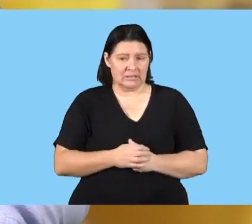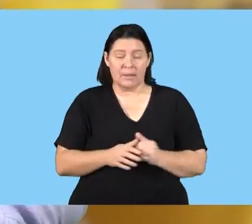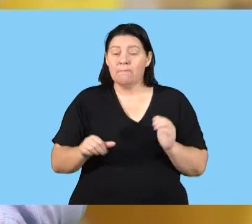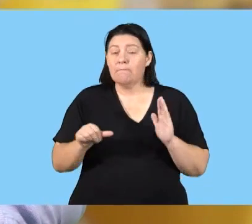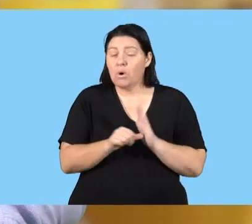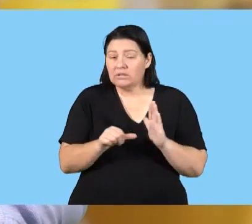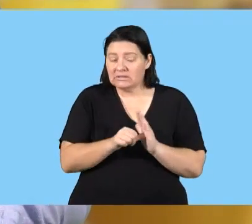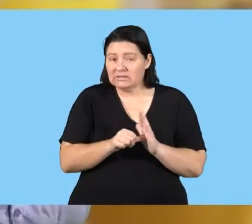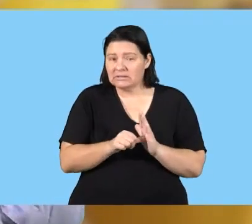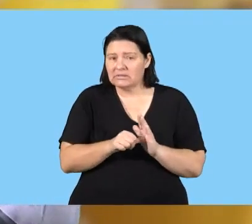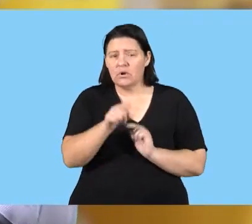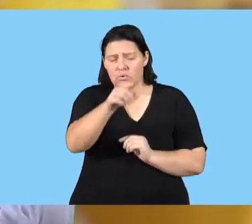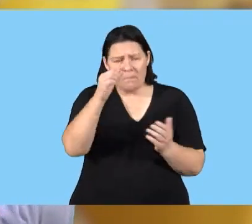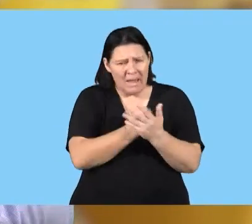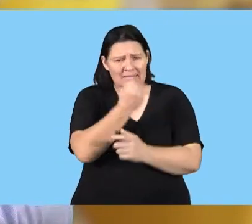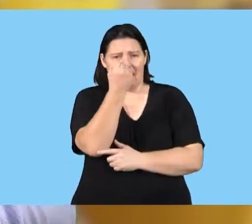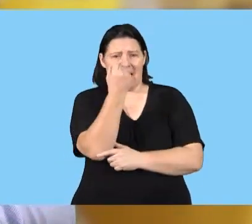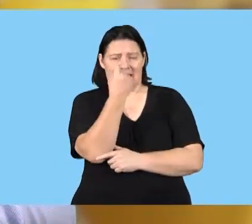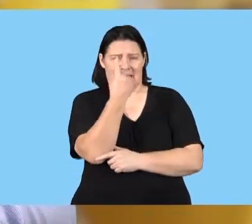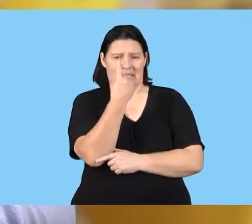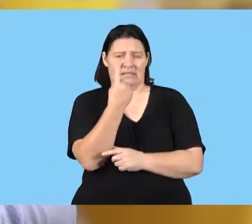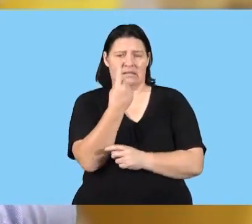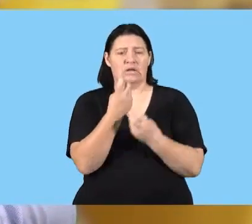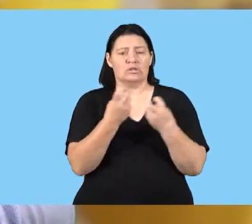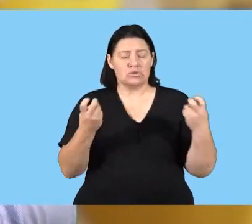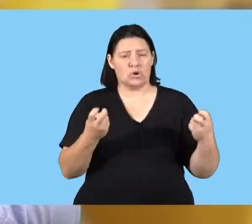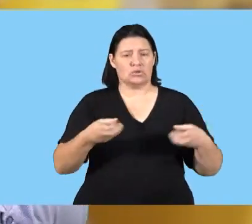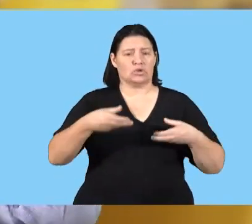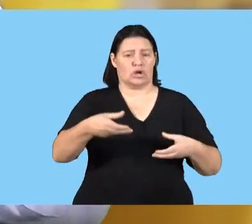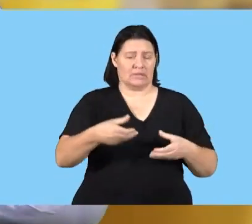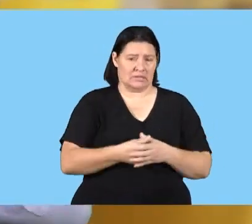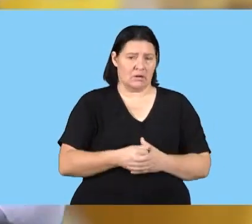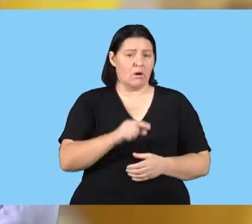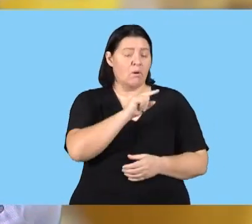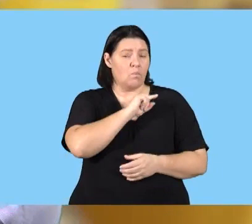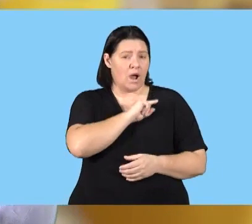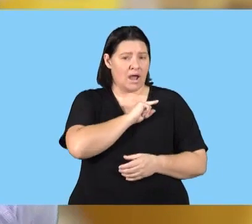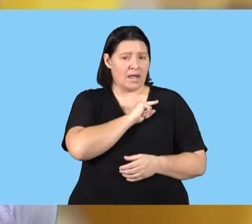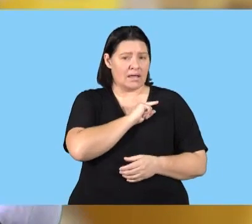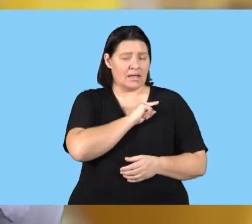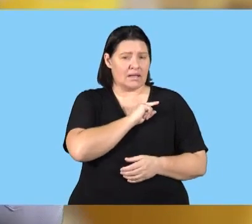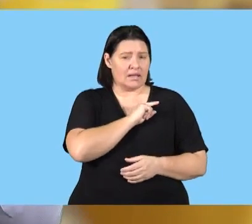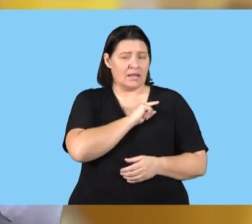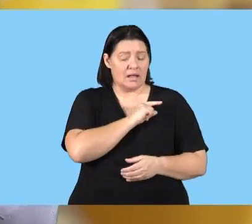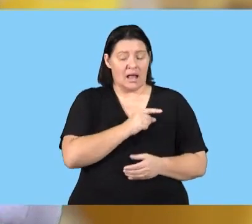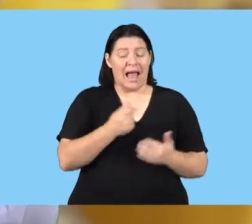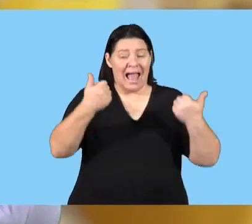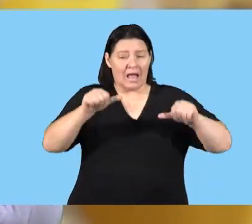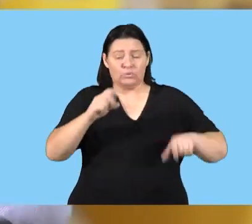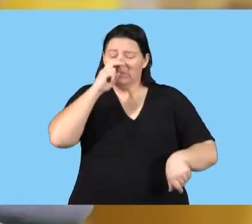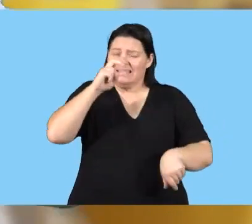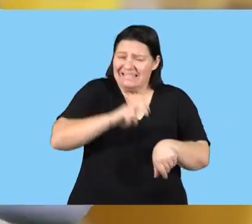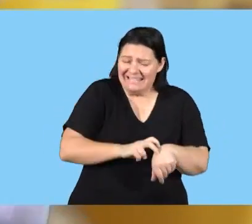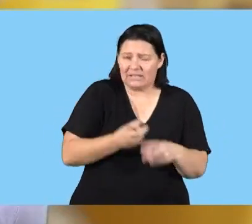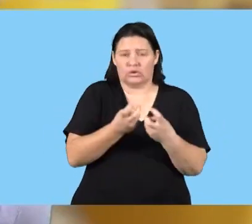Very important that we understand source documents, because accounting relies on source